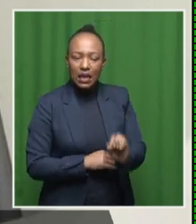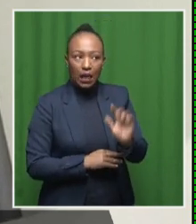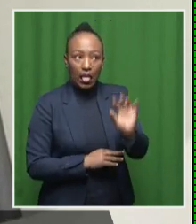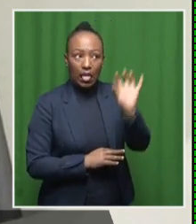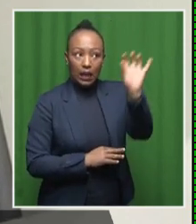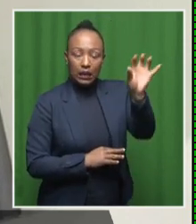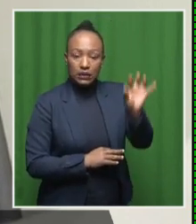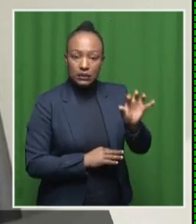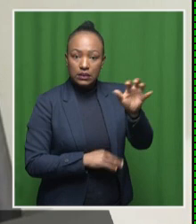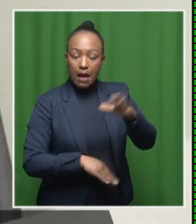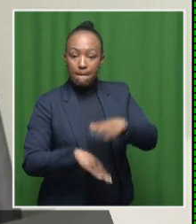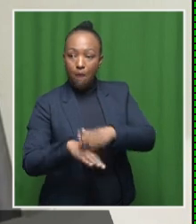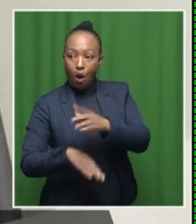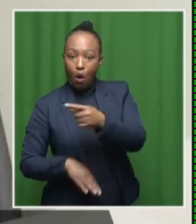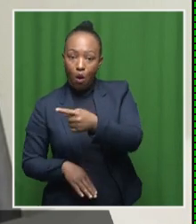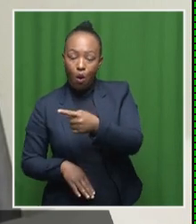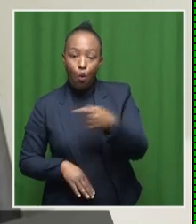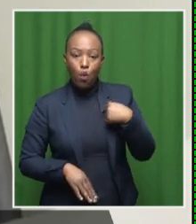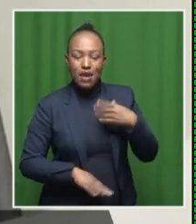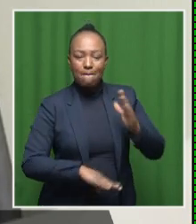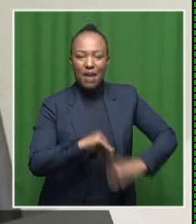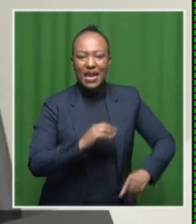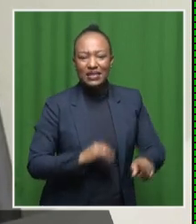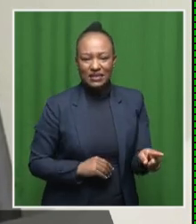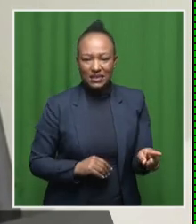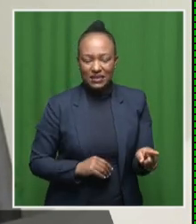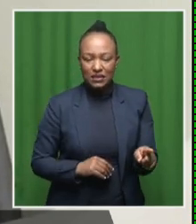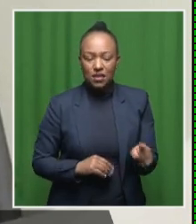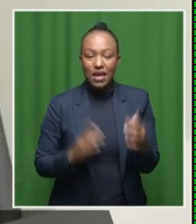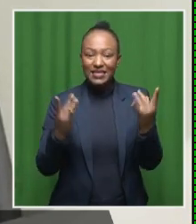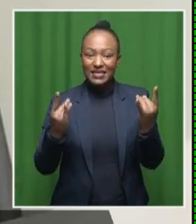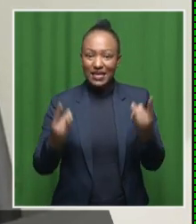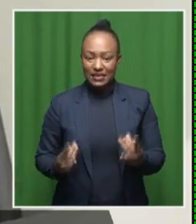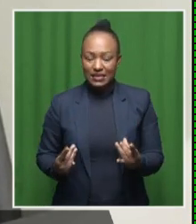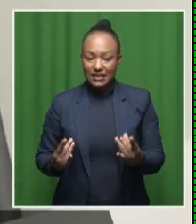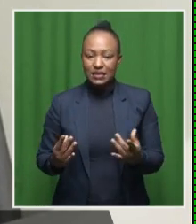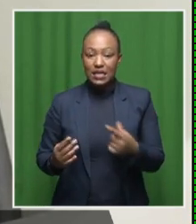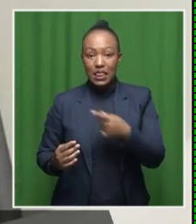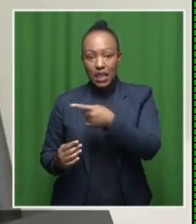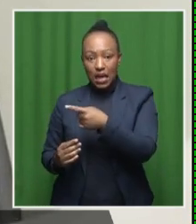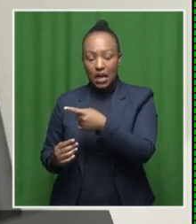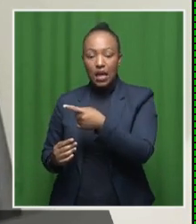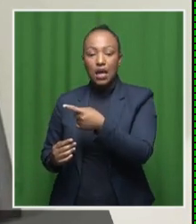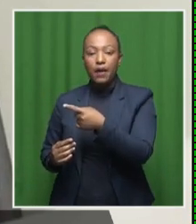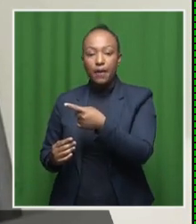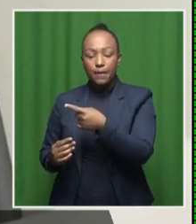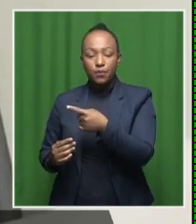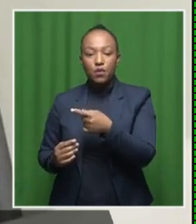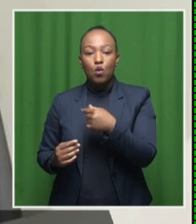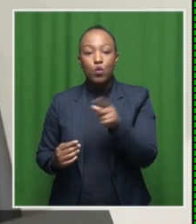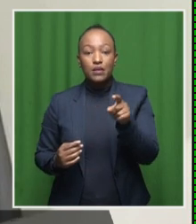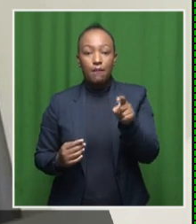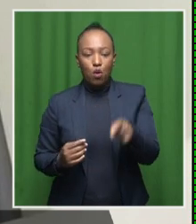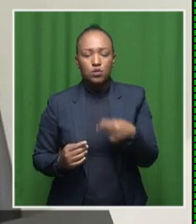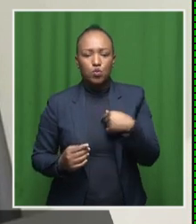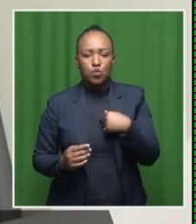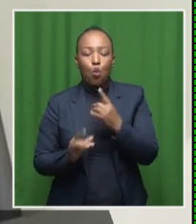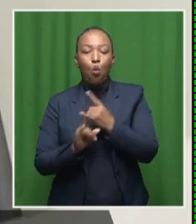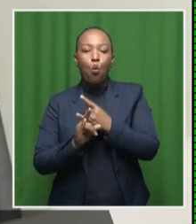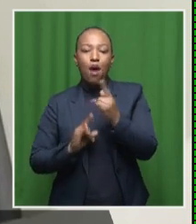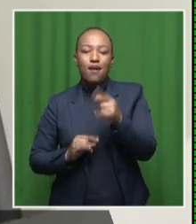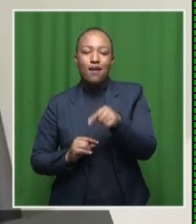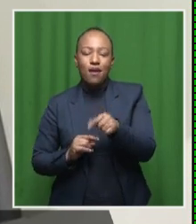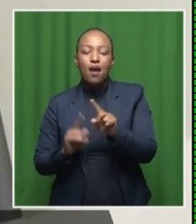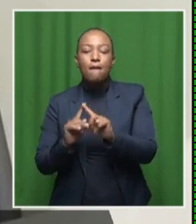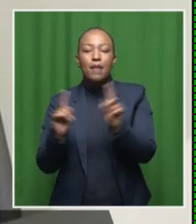turnovers, we had more penalties. So just looking at statistics alone, they will actually were supposed to have won that game. But what I